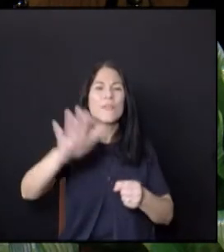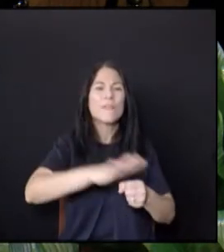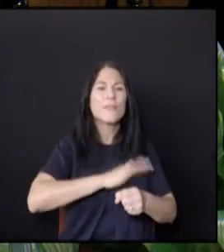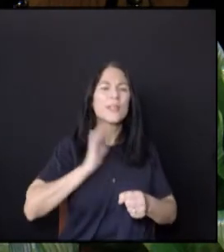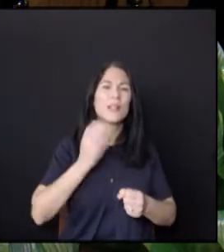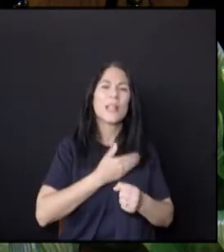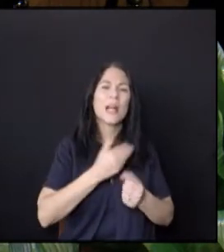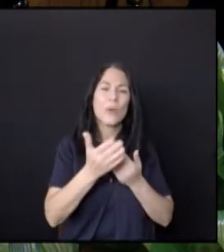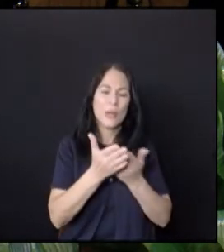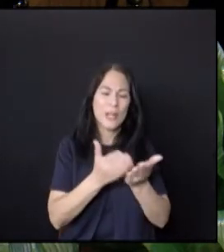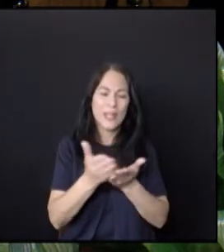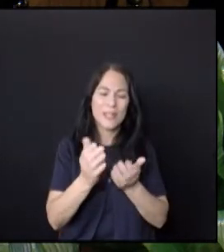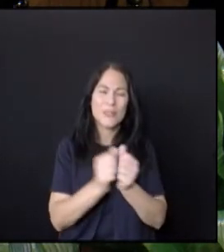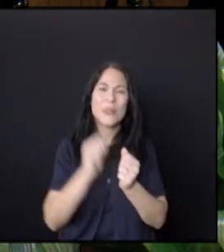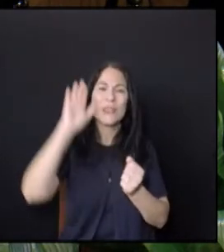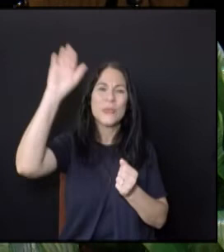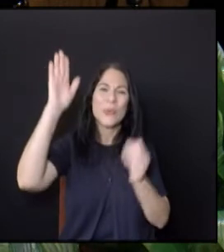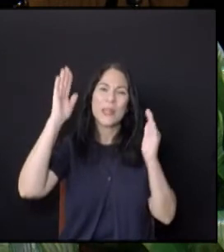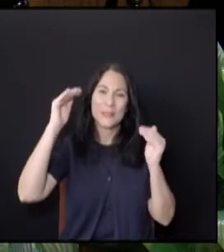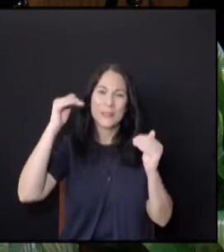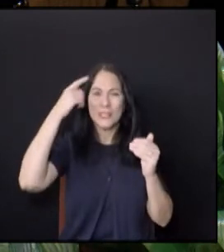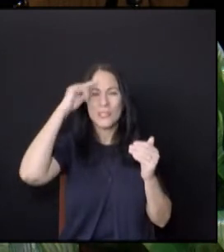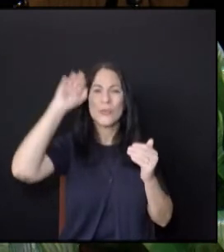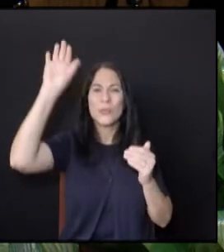your expectations for your kingdom,